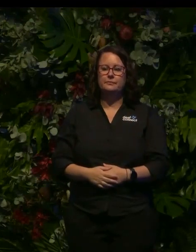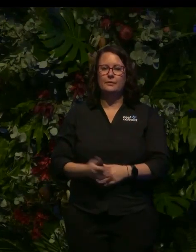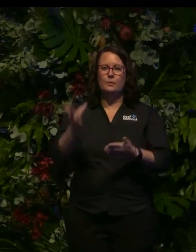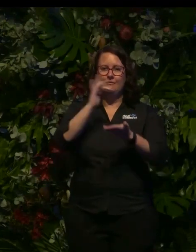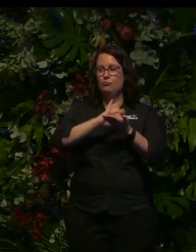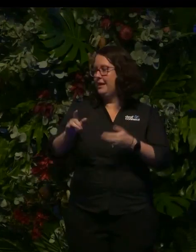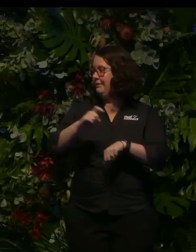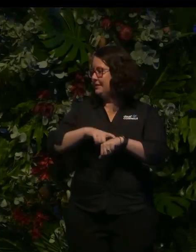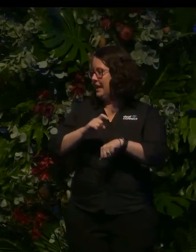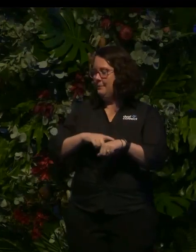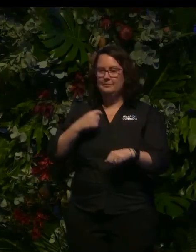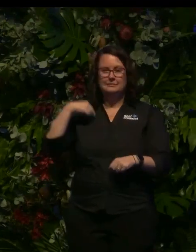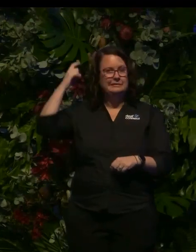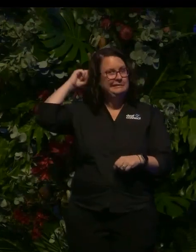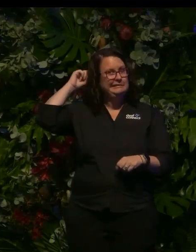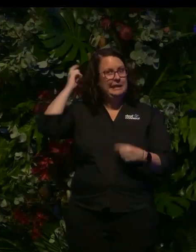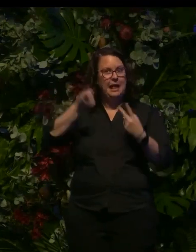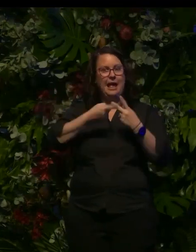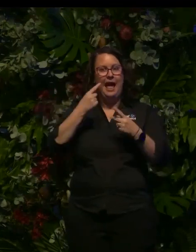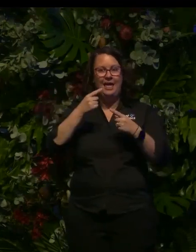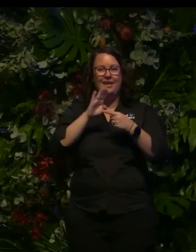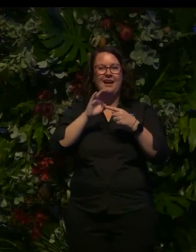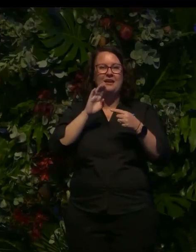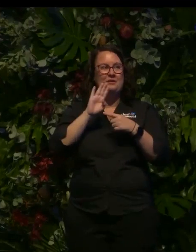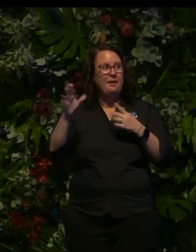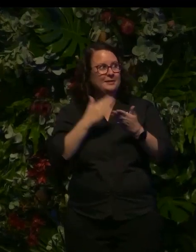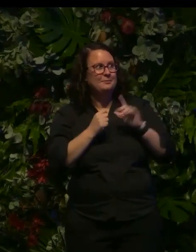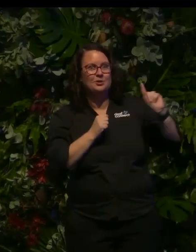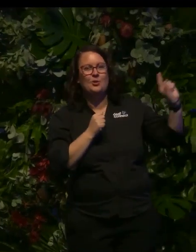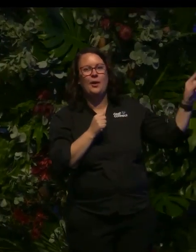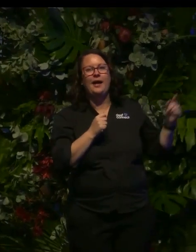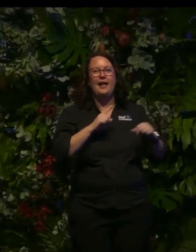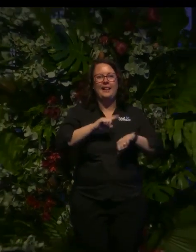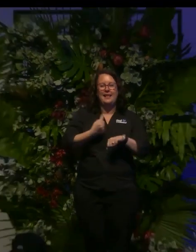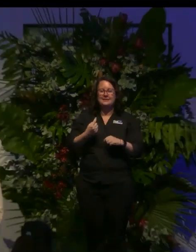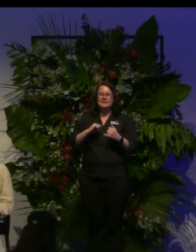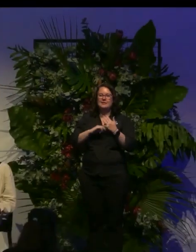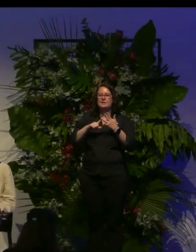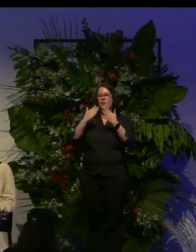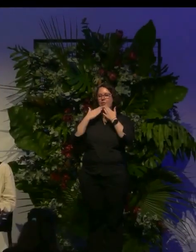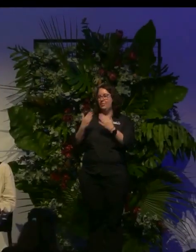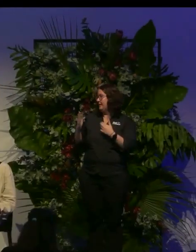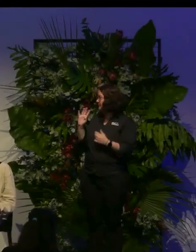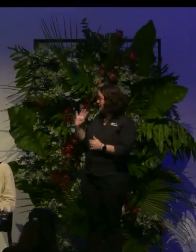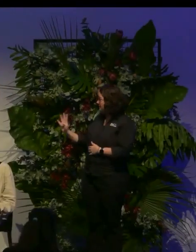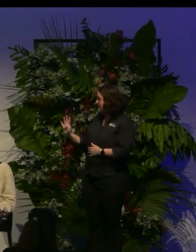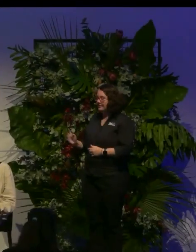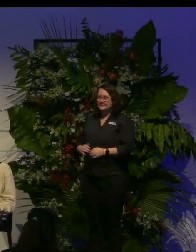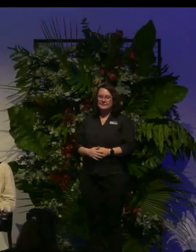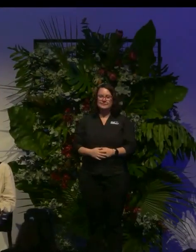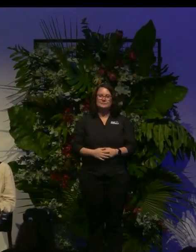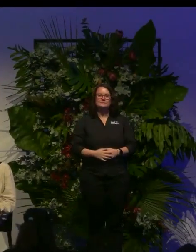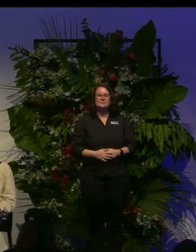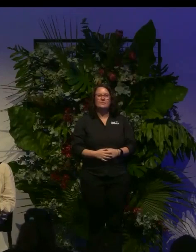of time, and I'm trying to be conscious of the other panels have gone over time. So I want to thank our panelists immensely